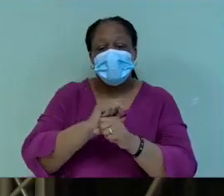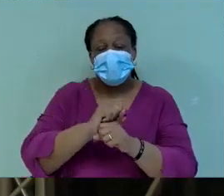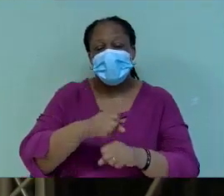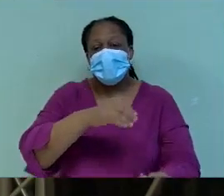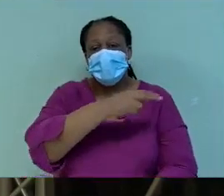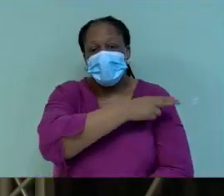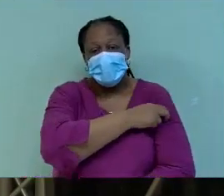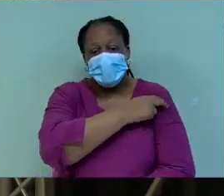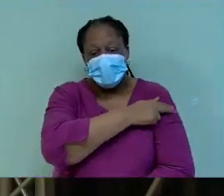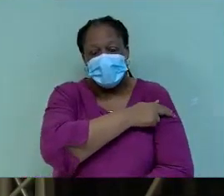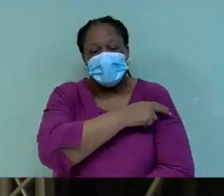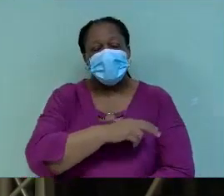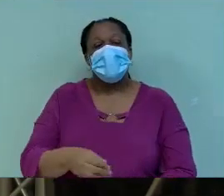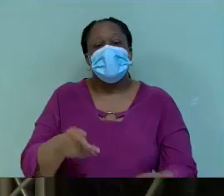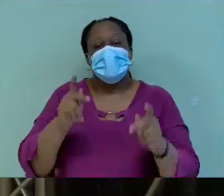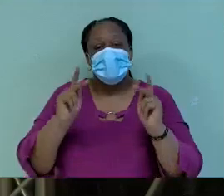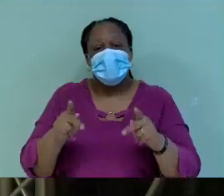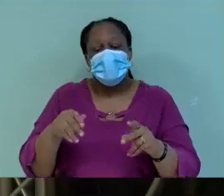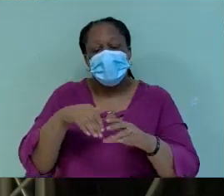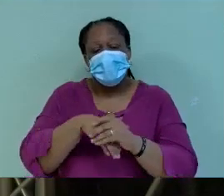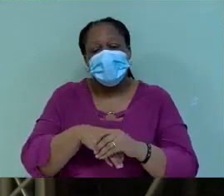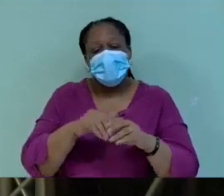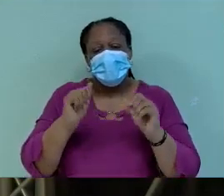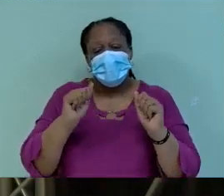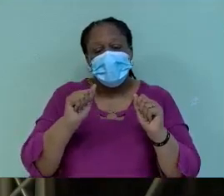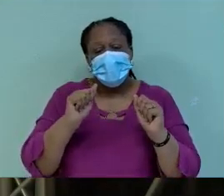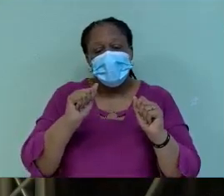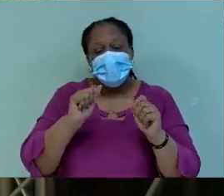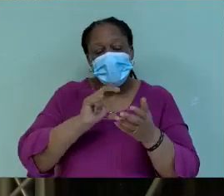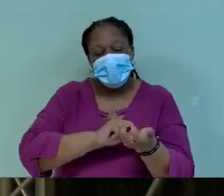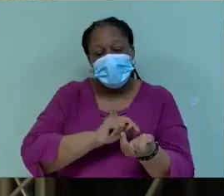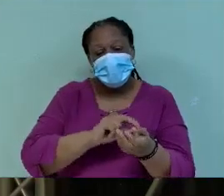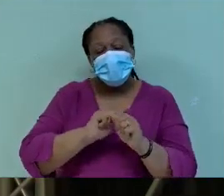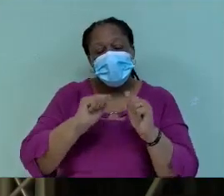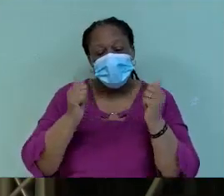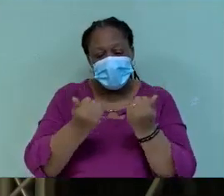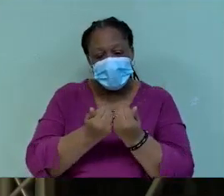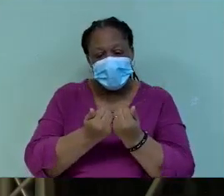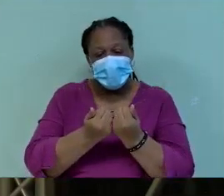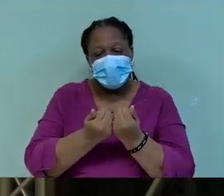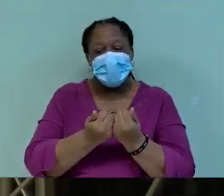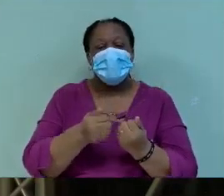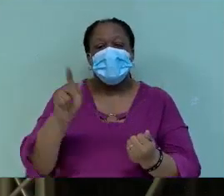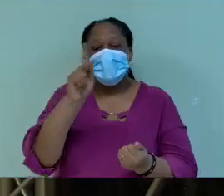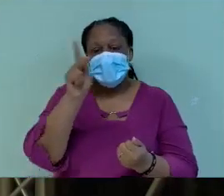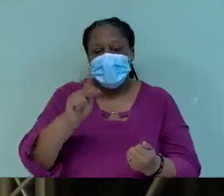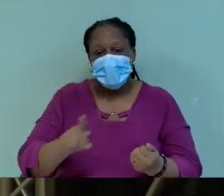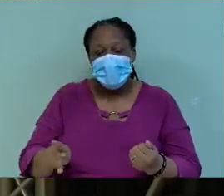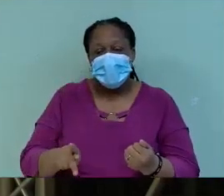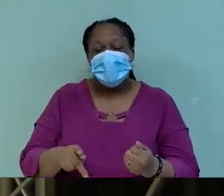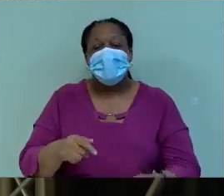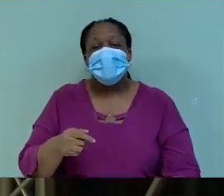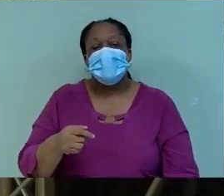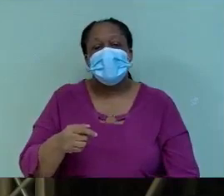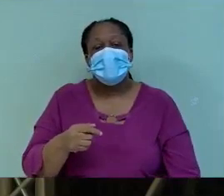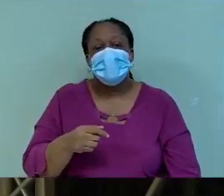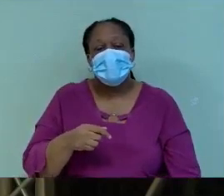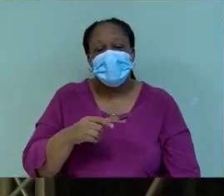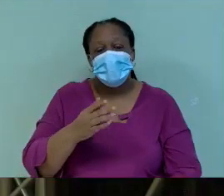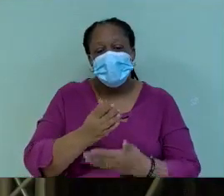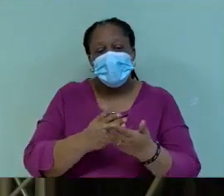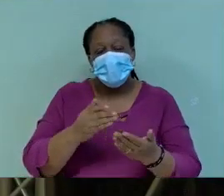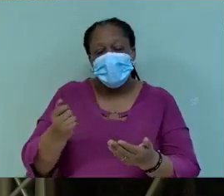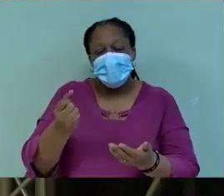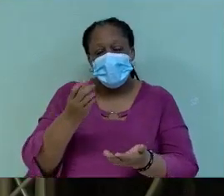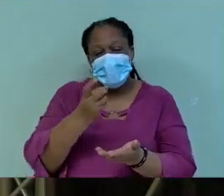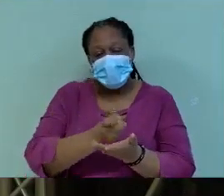of the St. Kitts Nurses Association, KFC, Domino Pizza, Ms. Phipps of Cupcakes Catering,